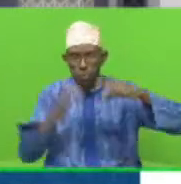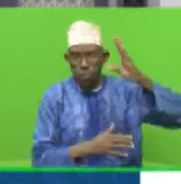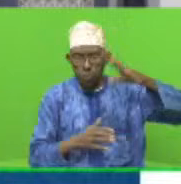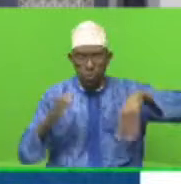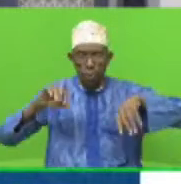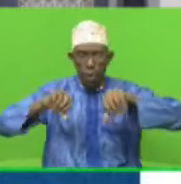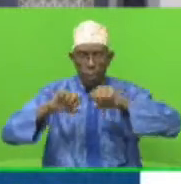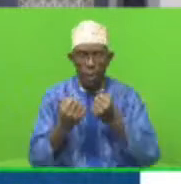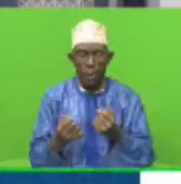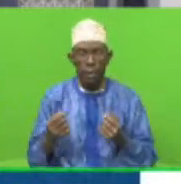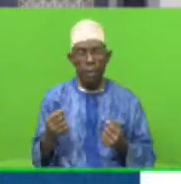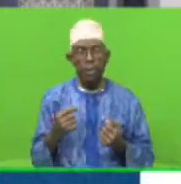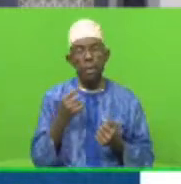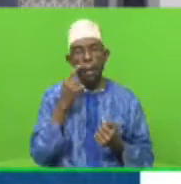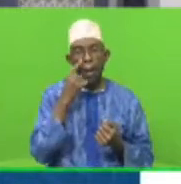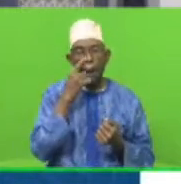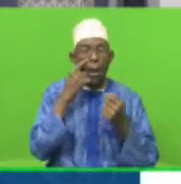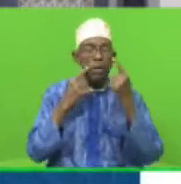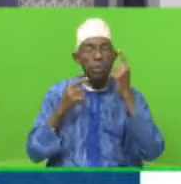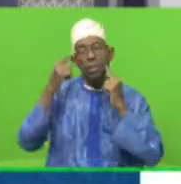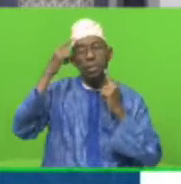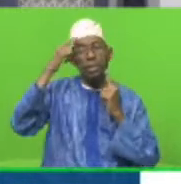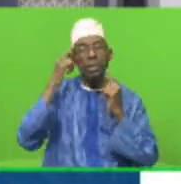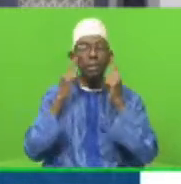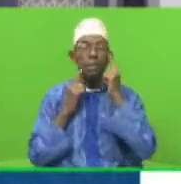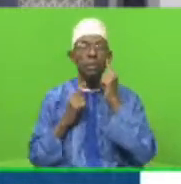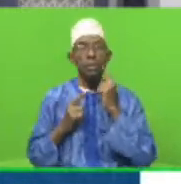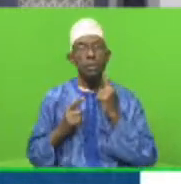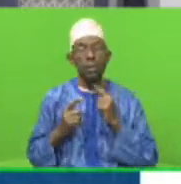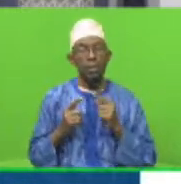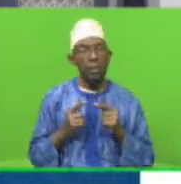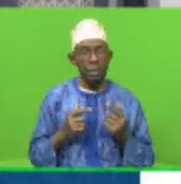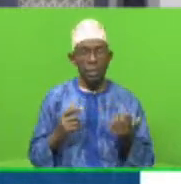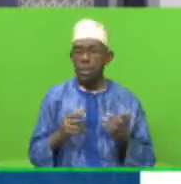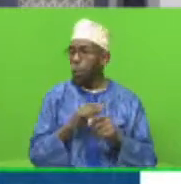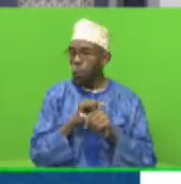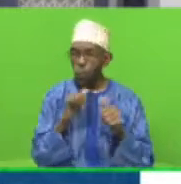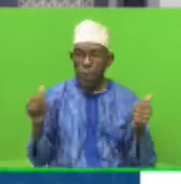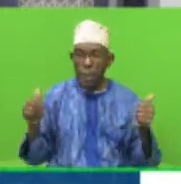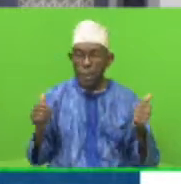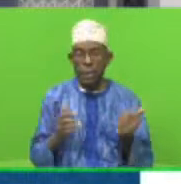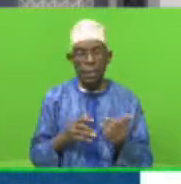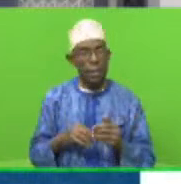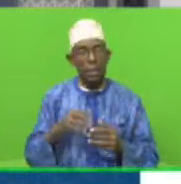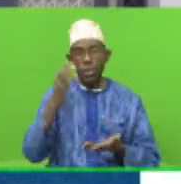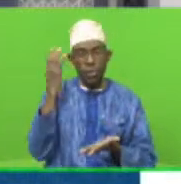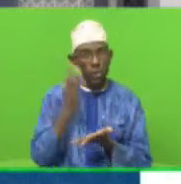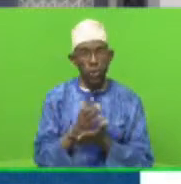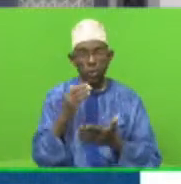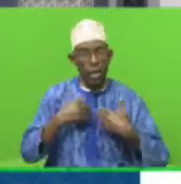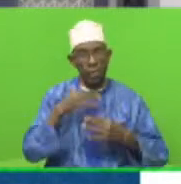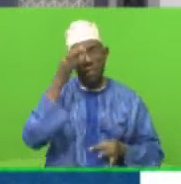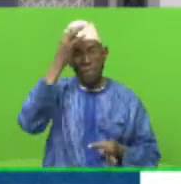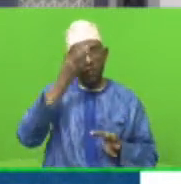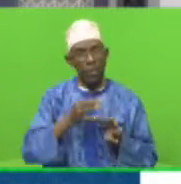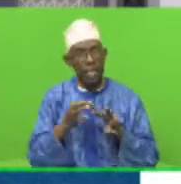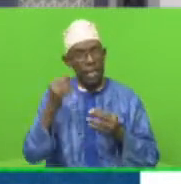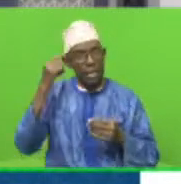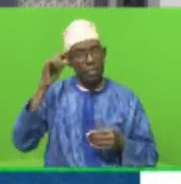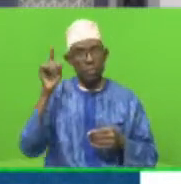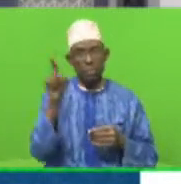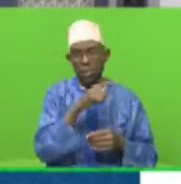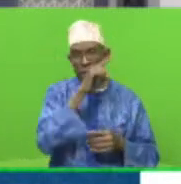they're breaking sweat. You know, they're sweating and mukhlisin. You know, they have sincerity in whatever they are doing, but